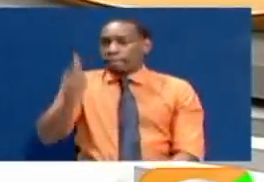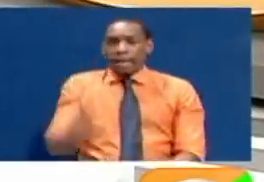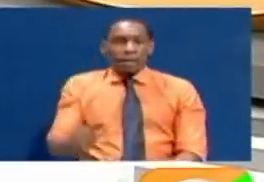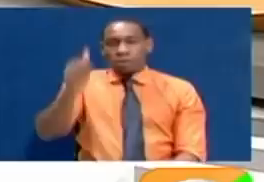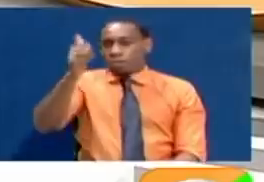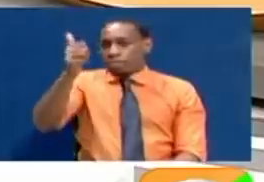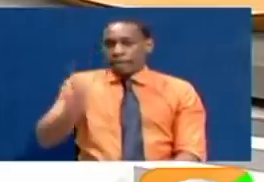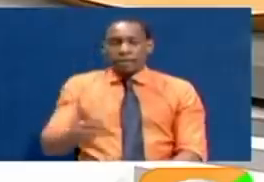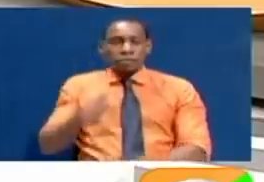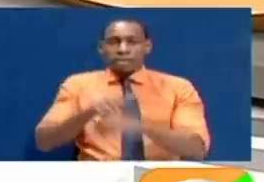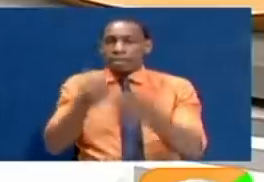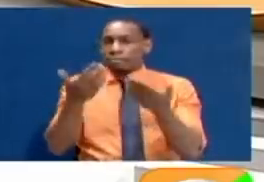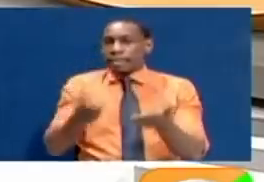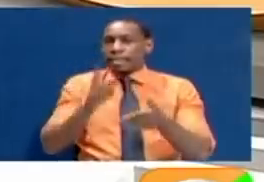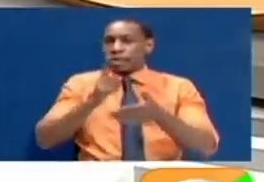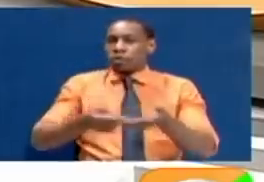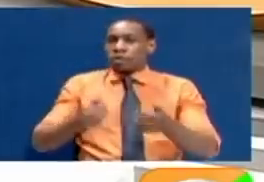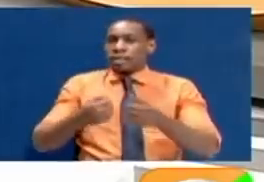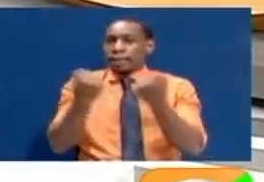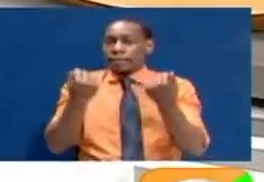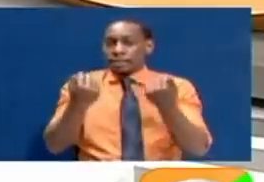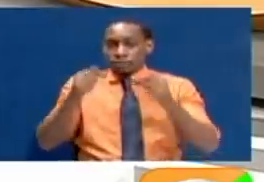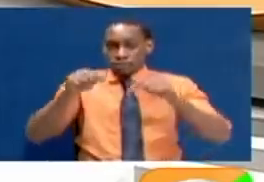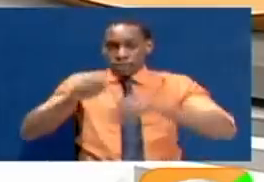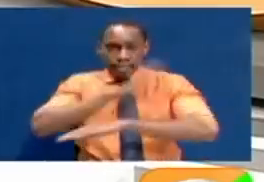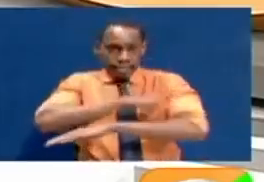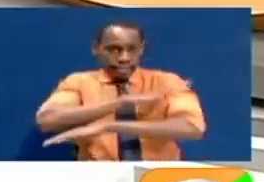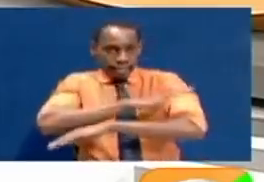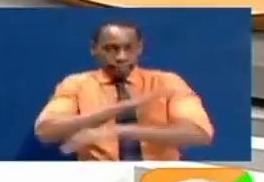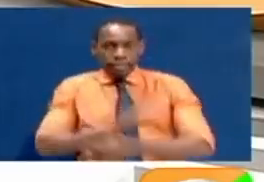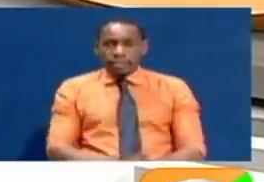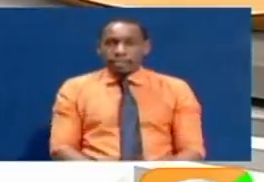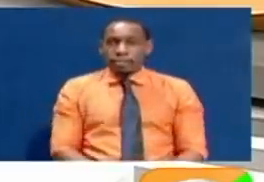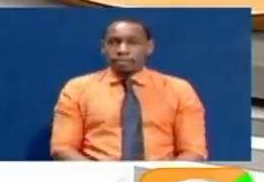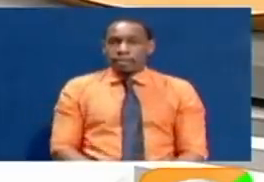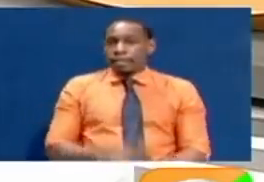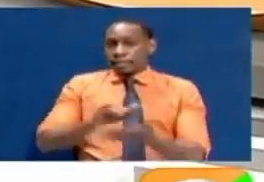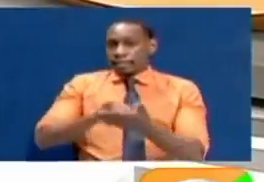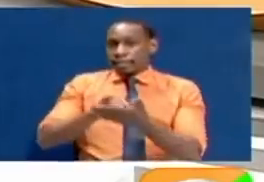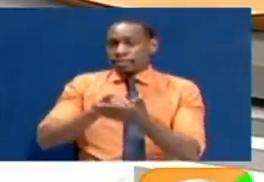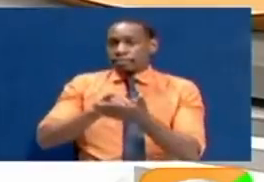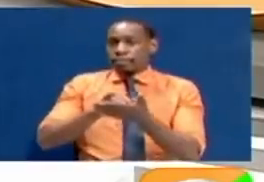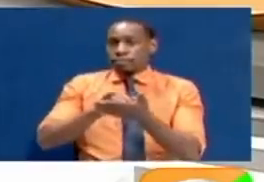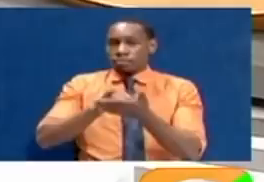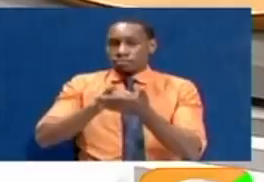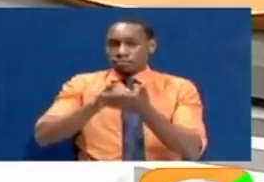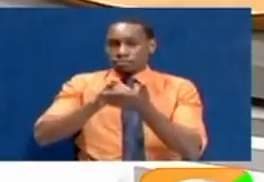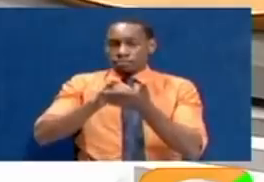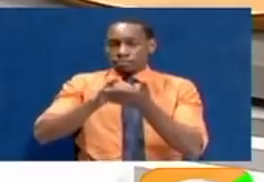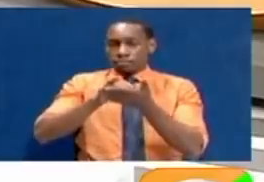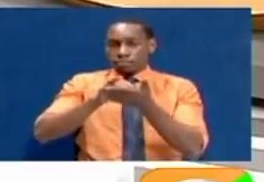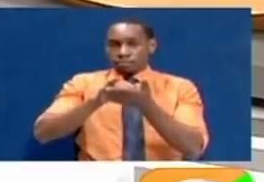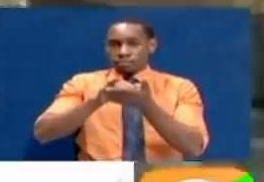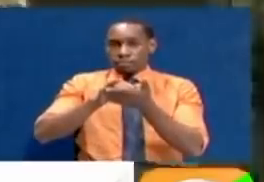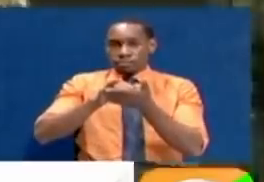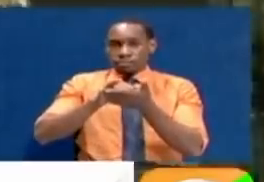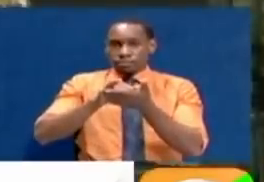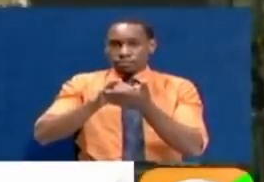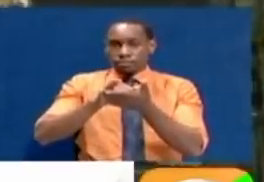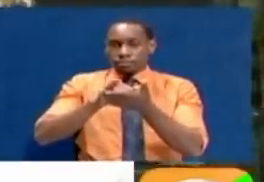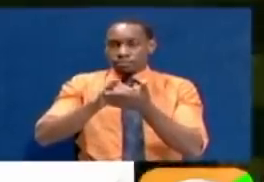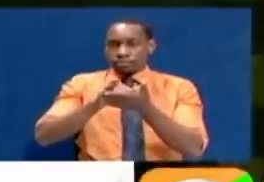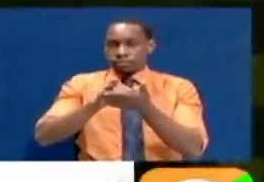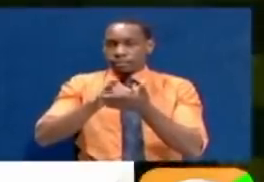now. What happened this evening is one of the, let's